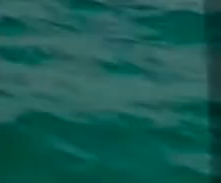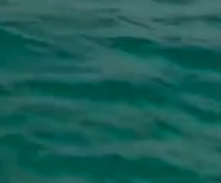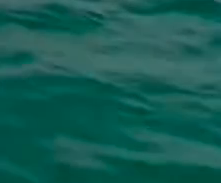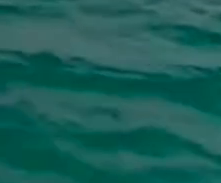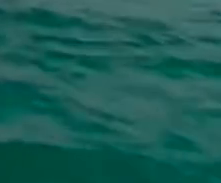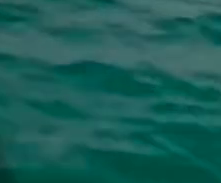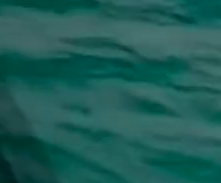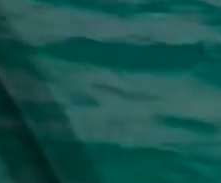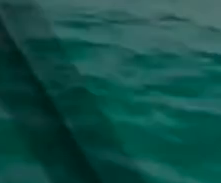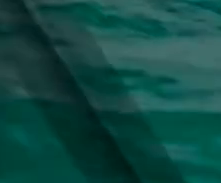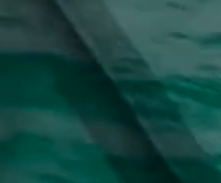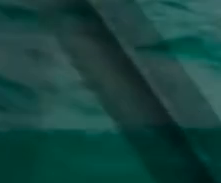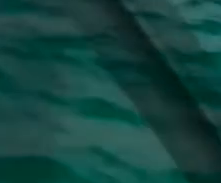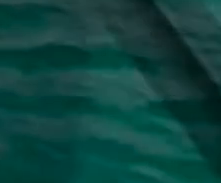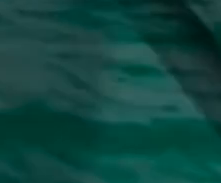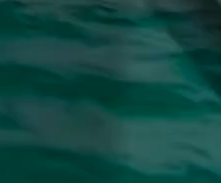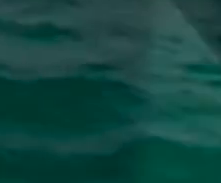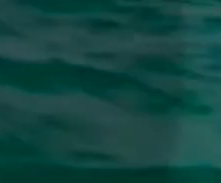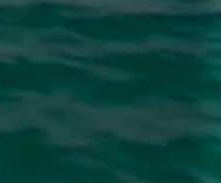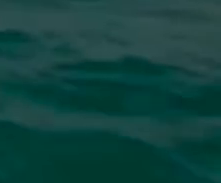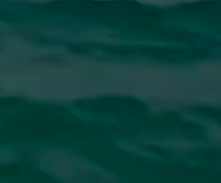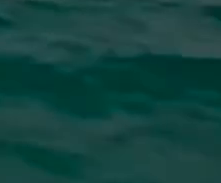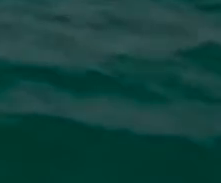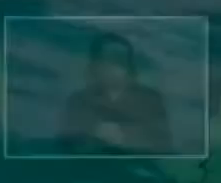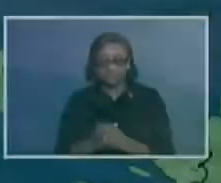Time now for weather.